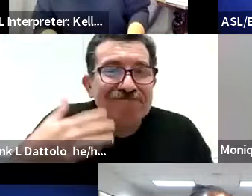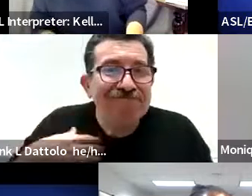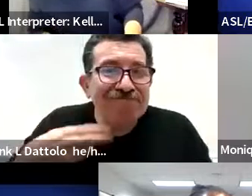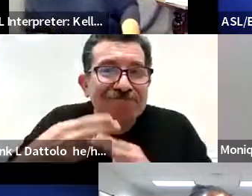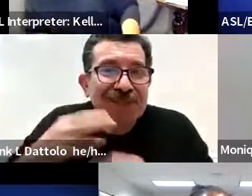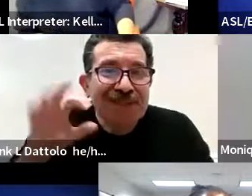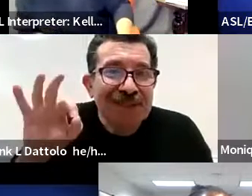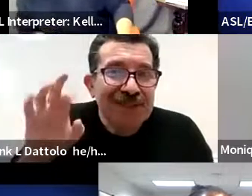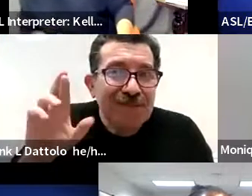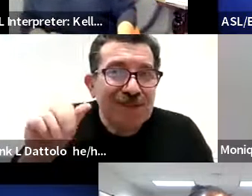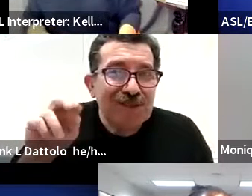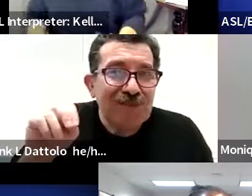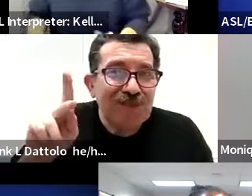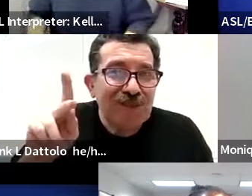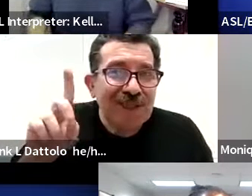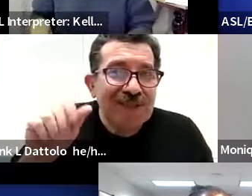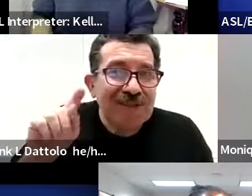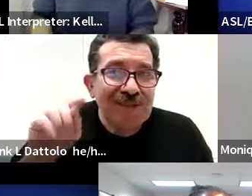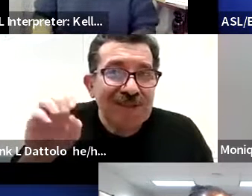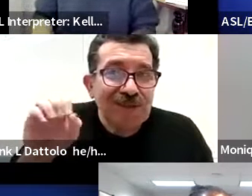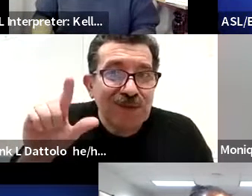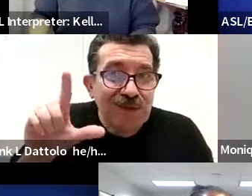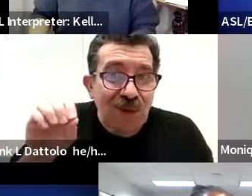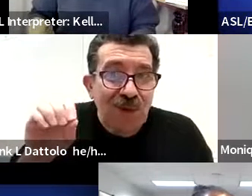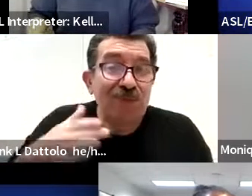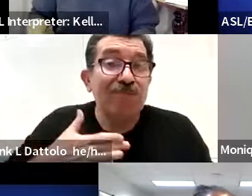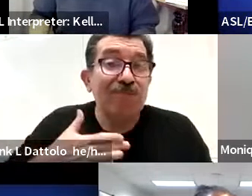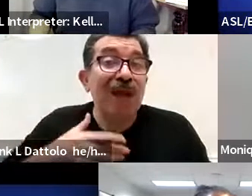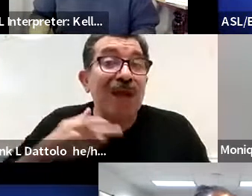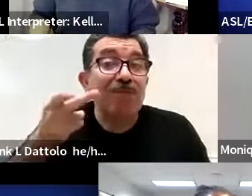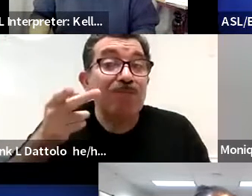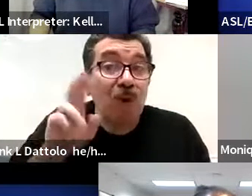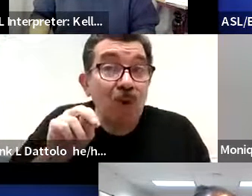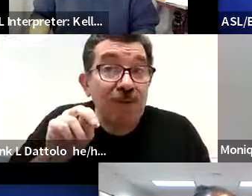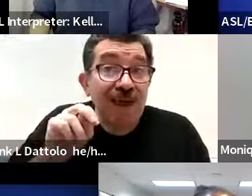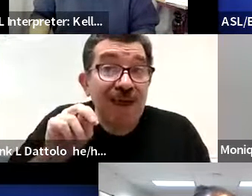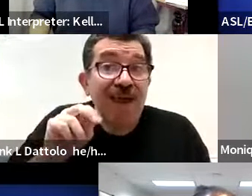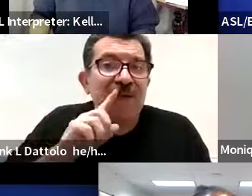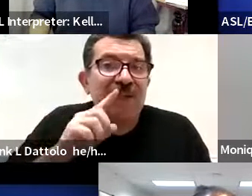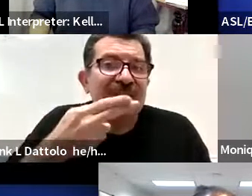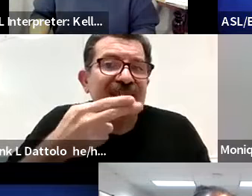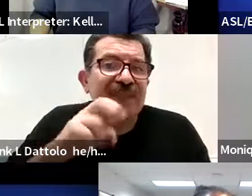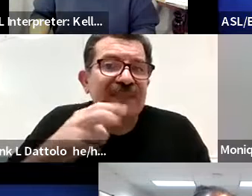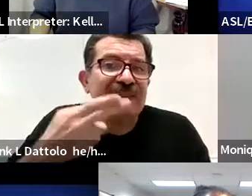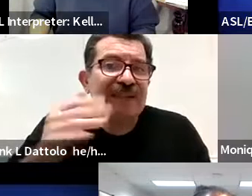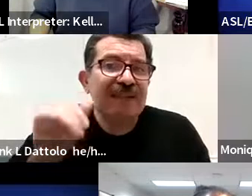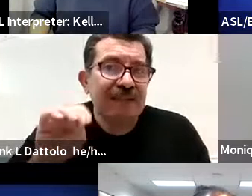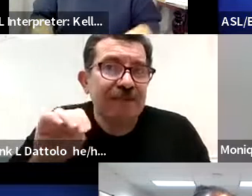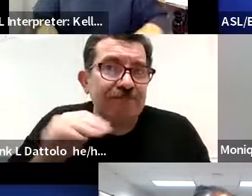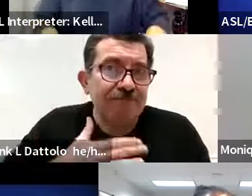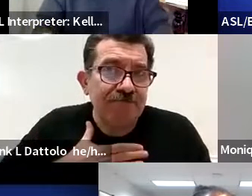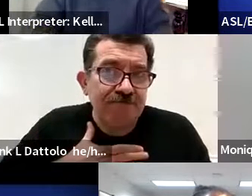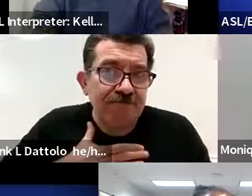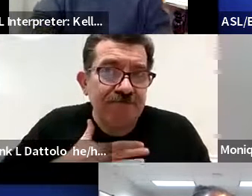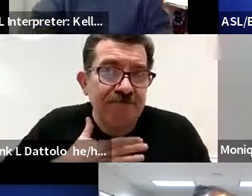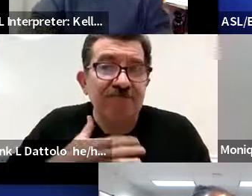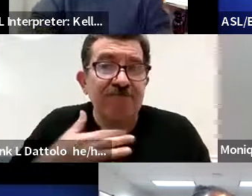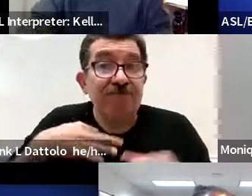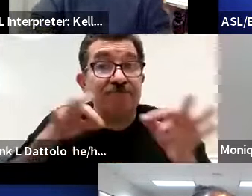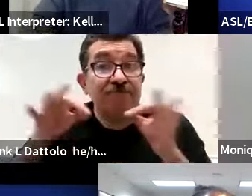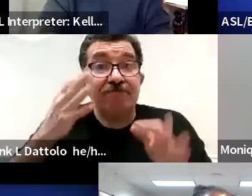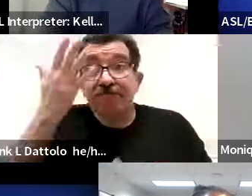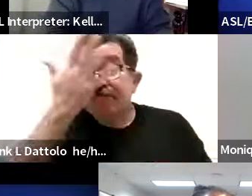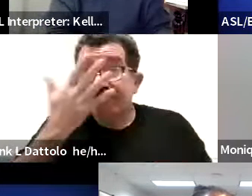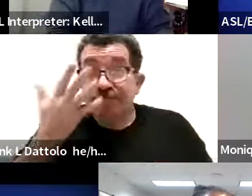Hello, everyone. My name is Frank Dattolo. My pronouns or he,